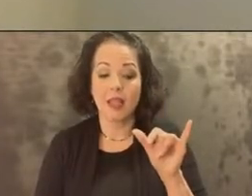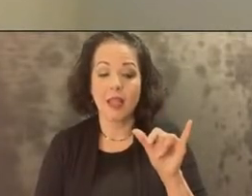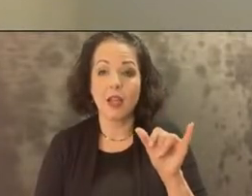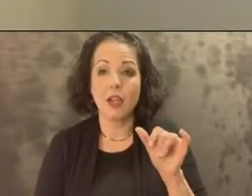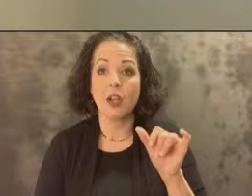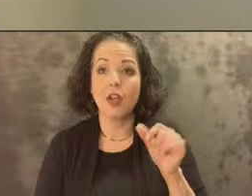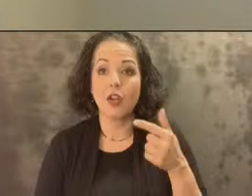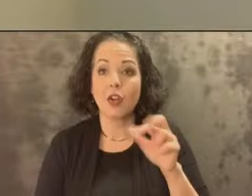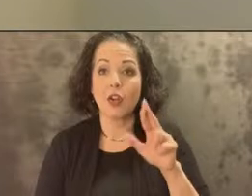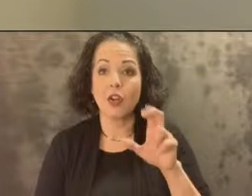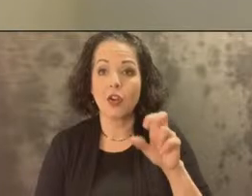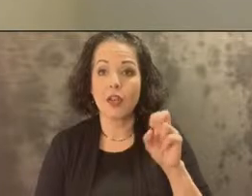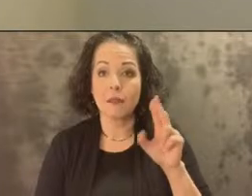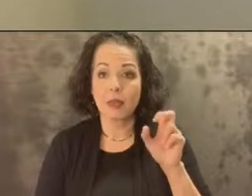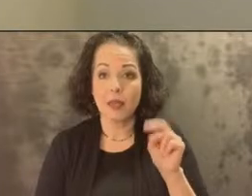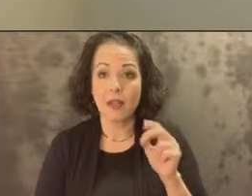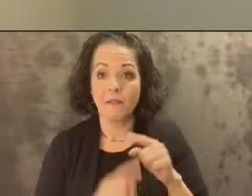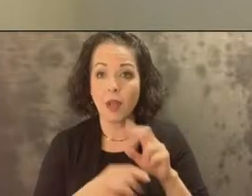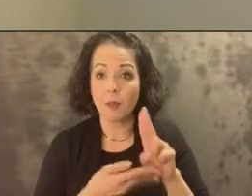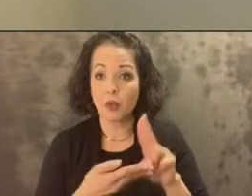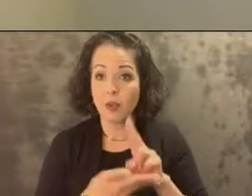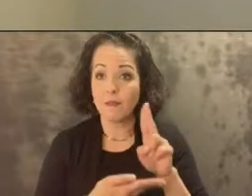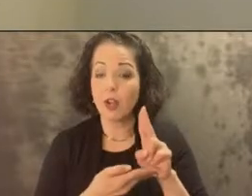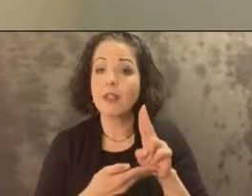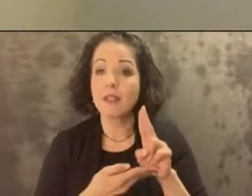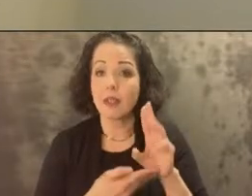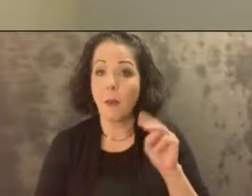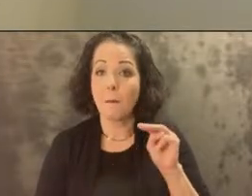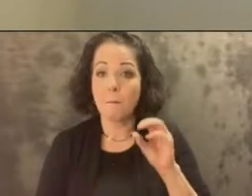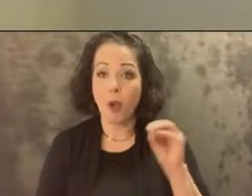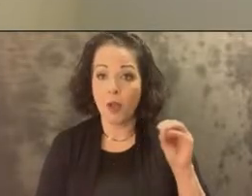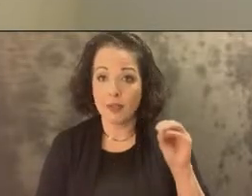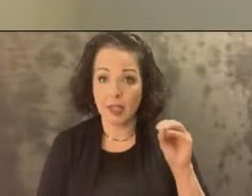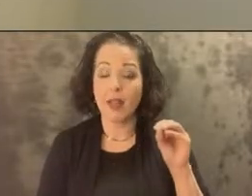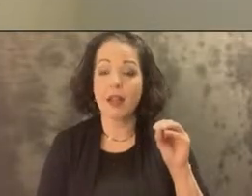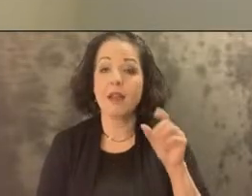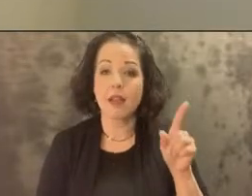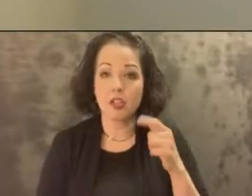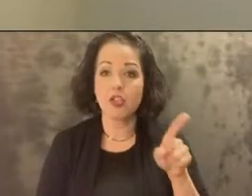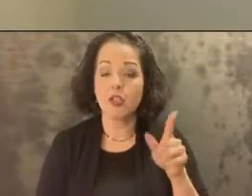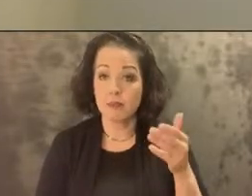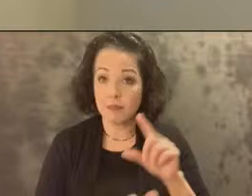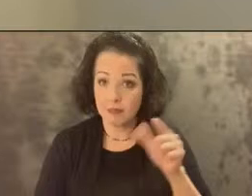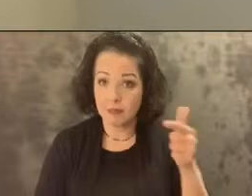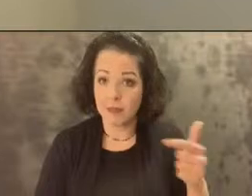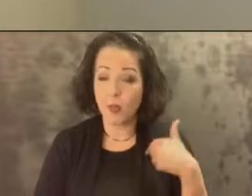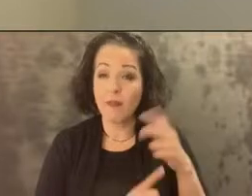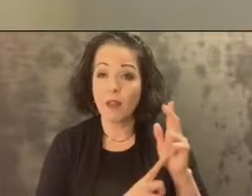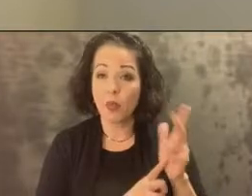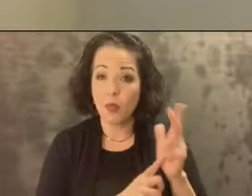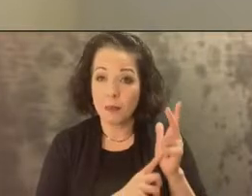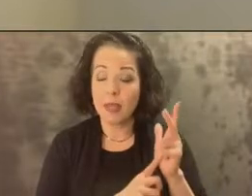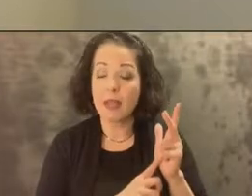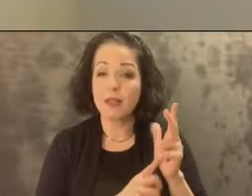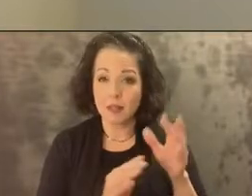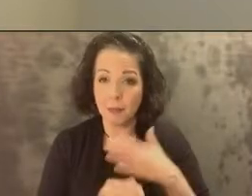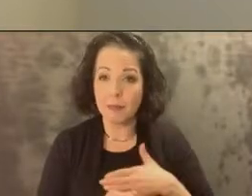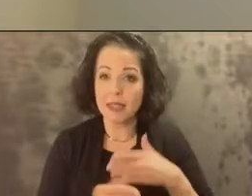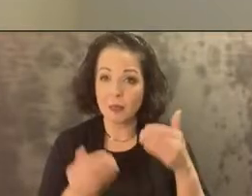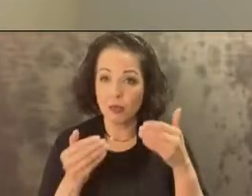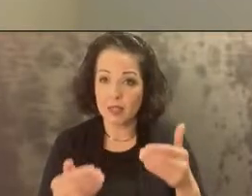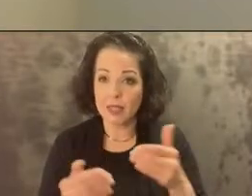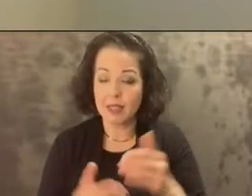Grayman from the University of Montana. Ms. Grayman, you have 3 minutes, and please proceed.